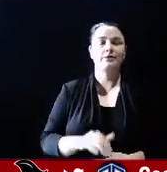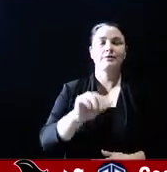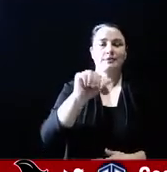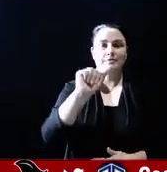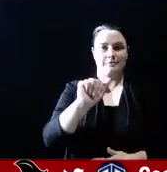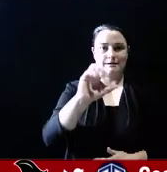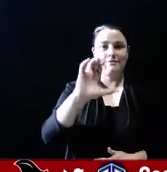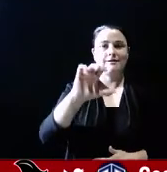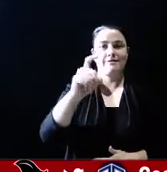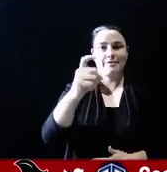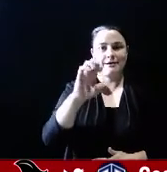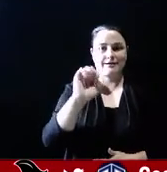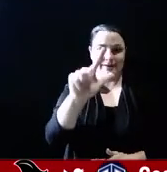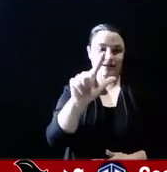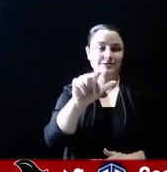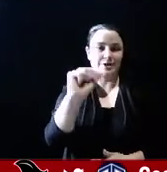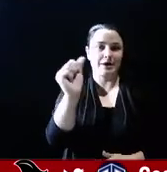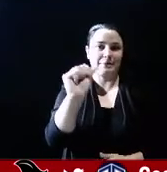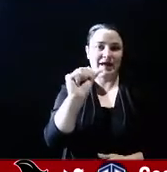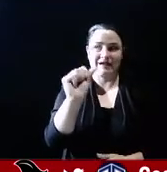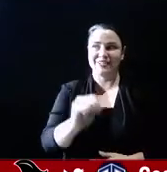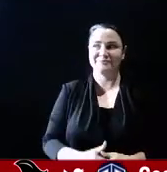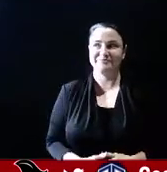Axel Amaya.